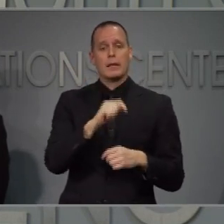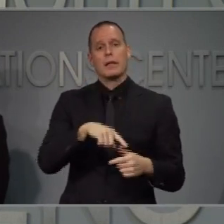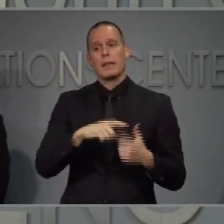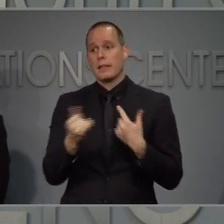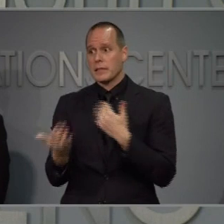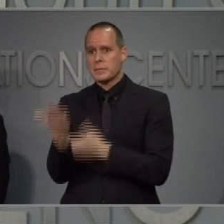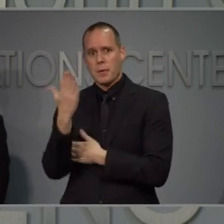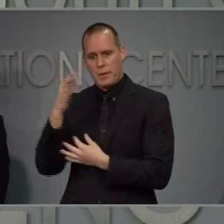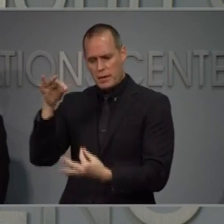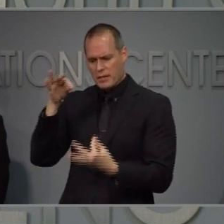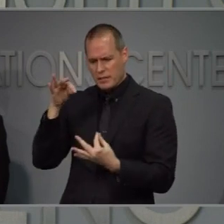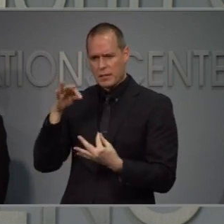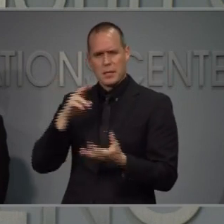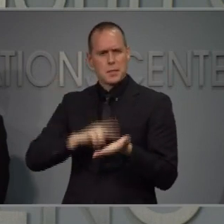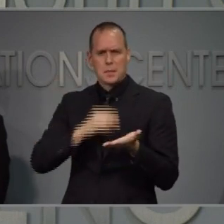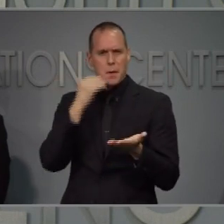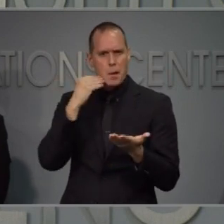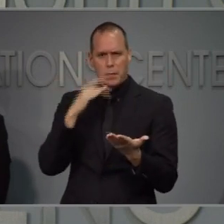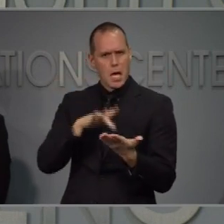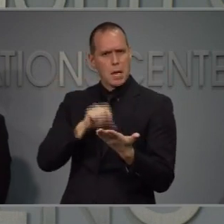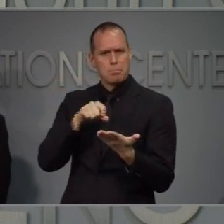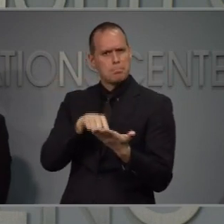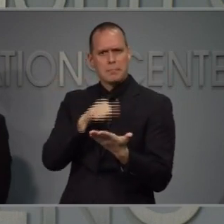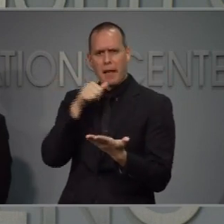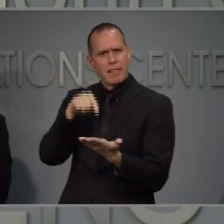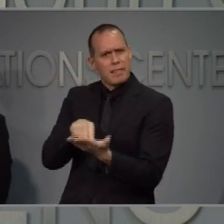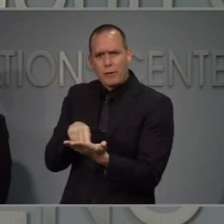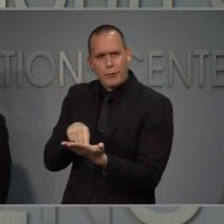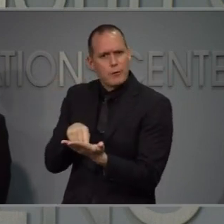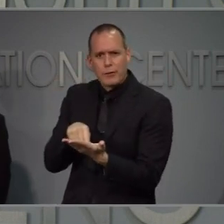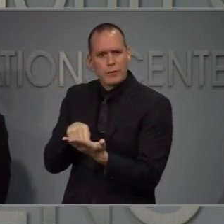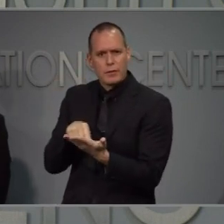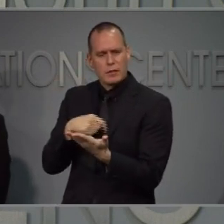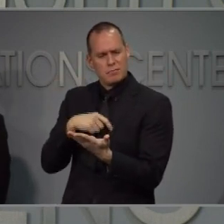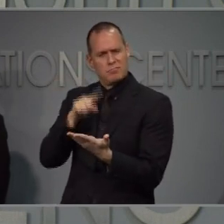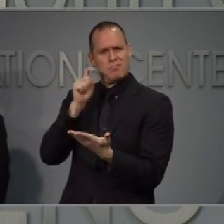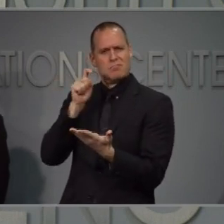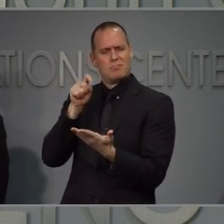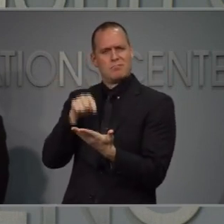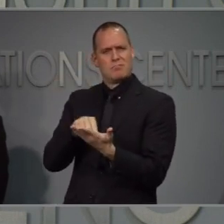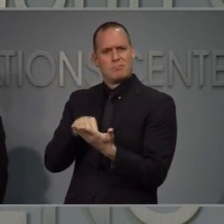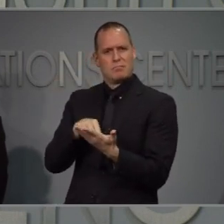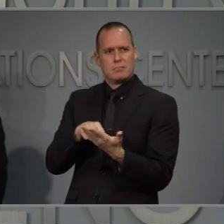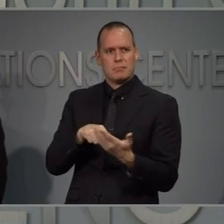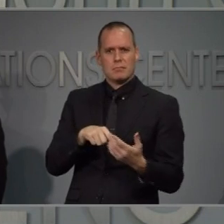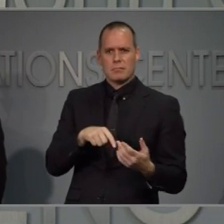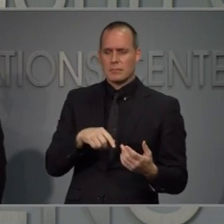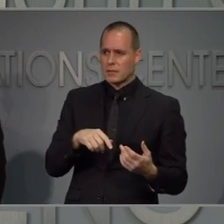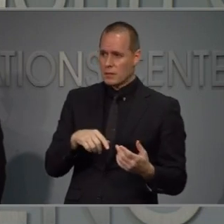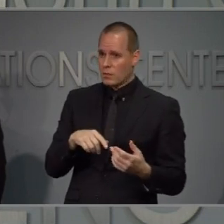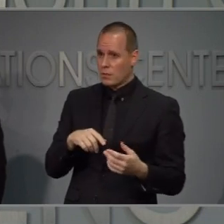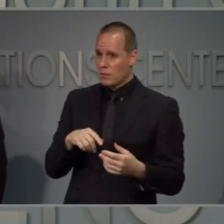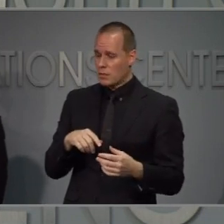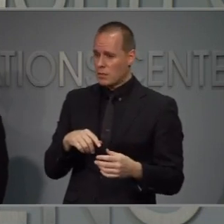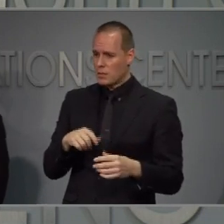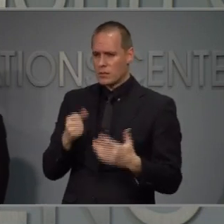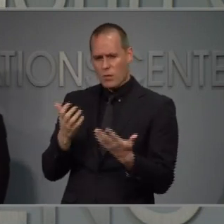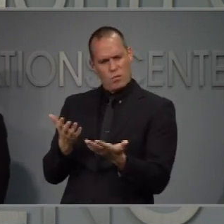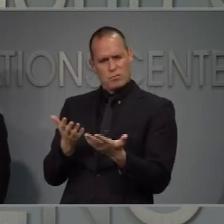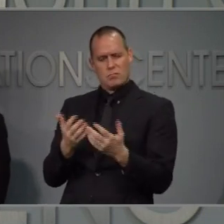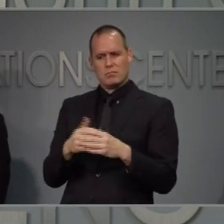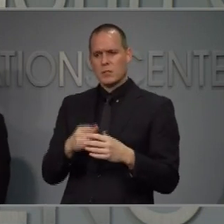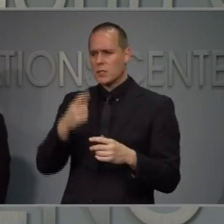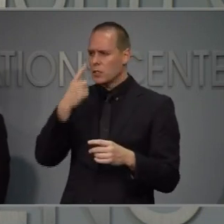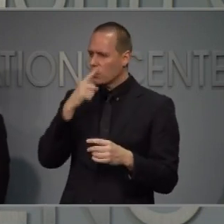morning the nursing home was not even listed, not even showing as Harnett County having an outbreak. Can you offer